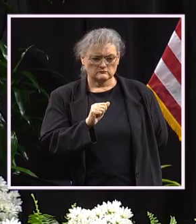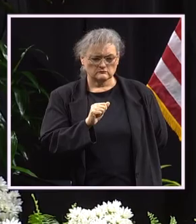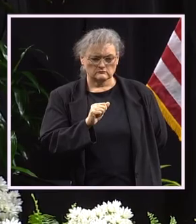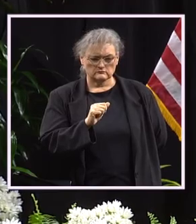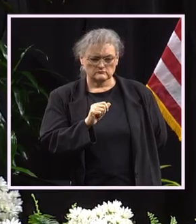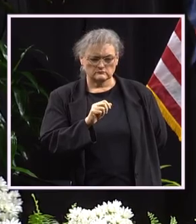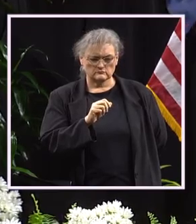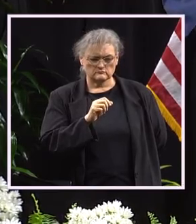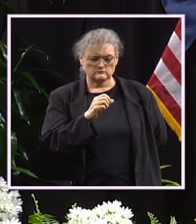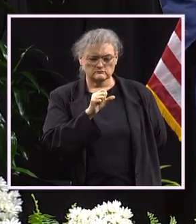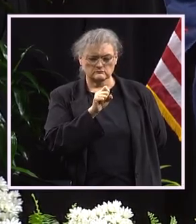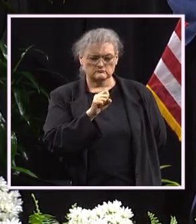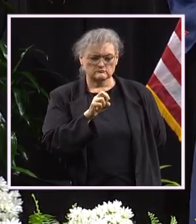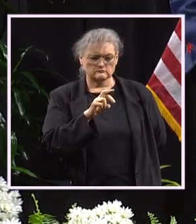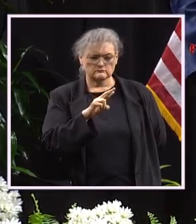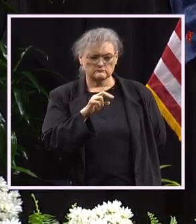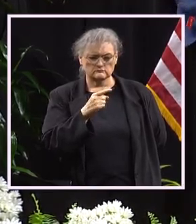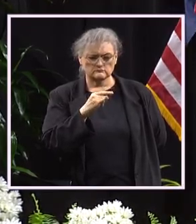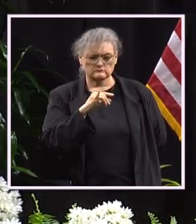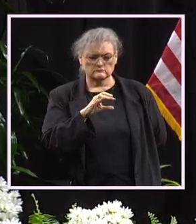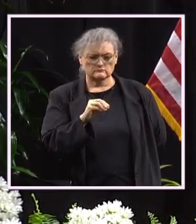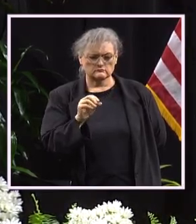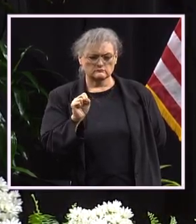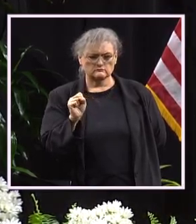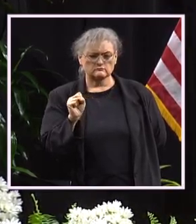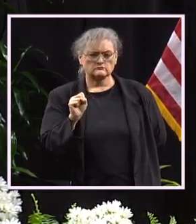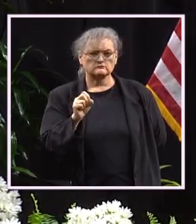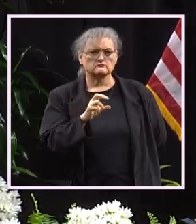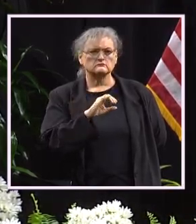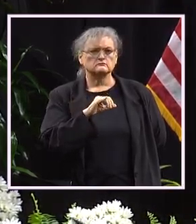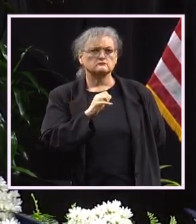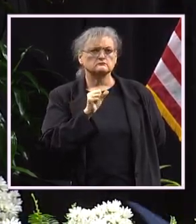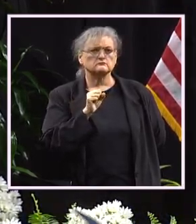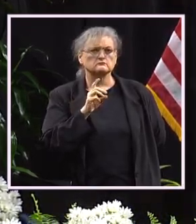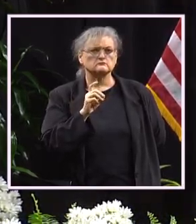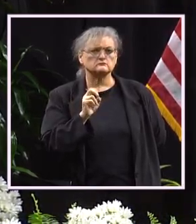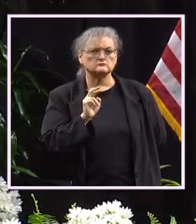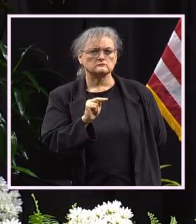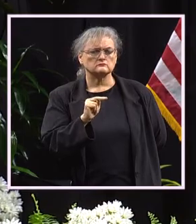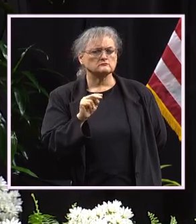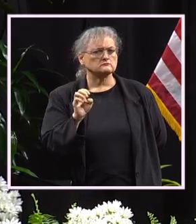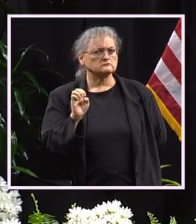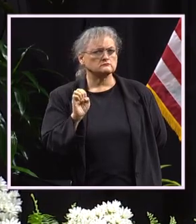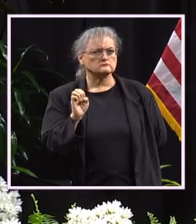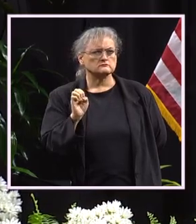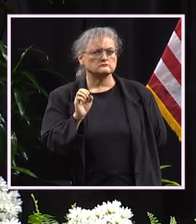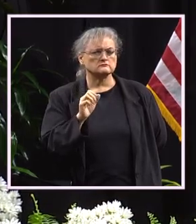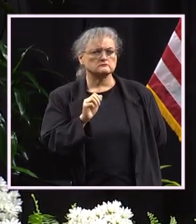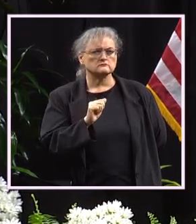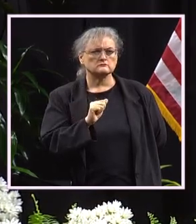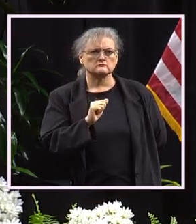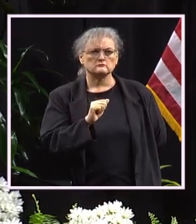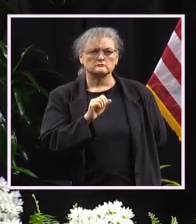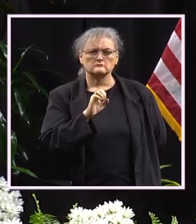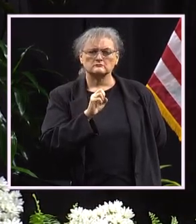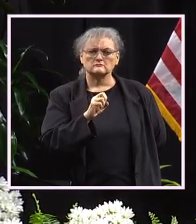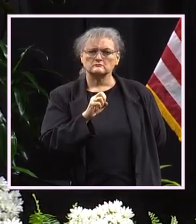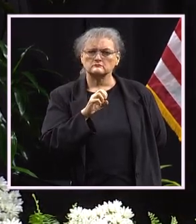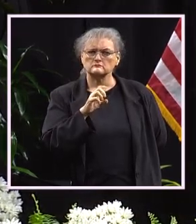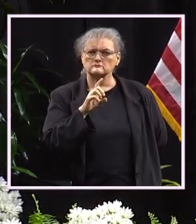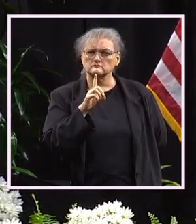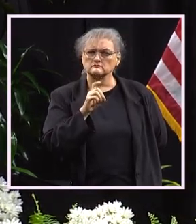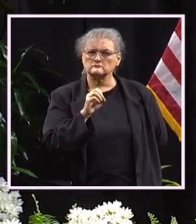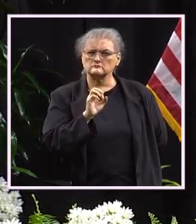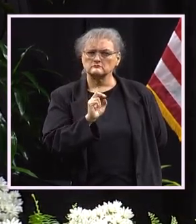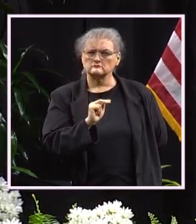Sergio E. Salinas, Jaden Skylar Esparza, Magna Cum Laude, Melvin D. Hernandez, Summa